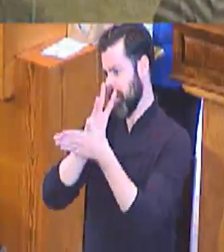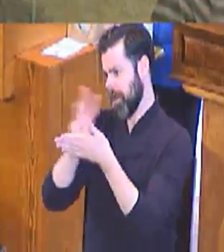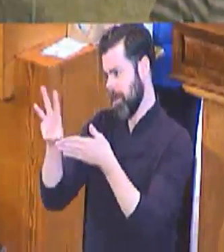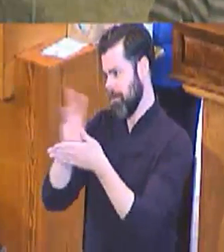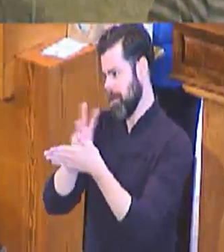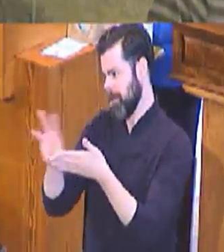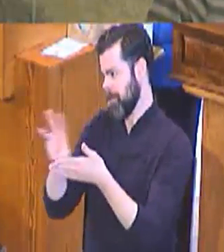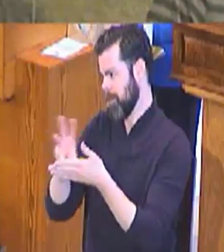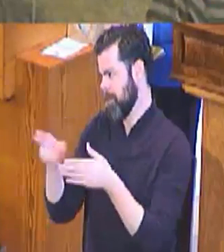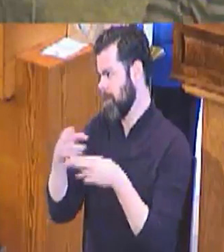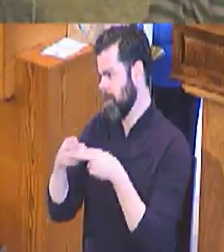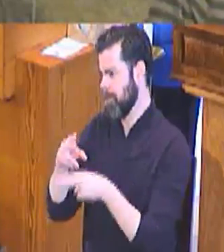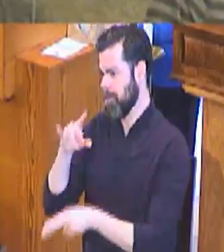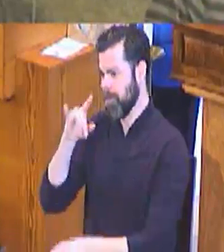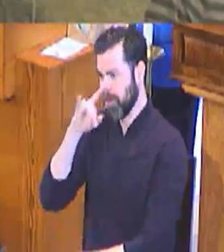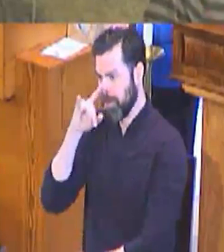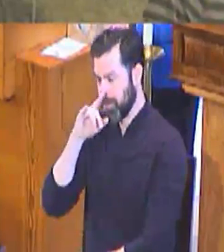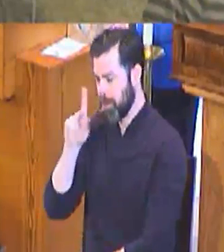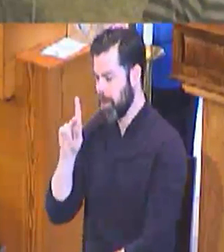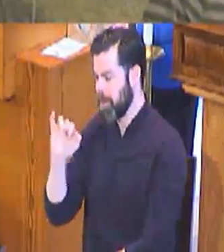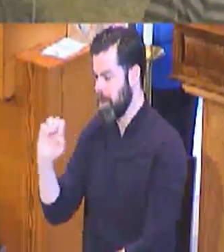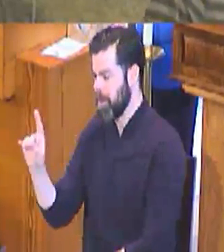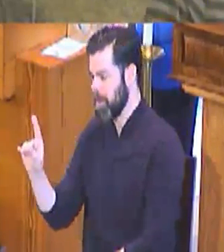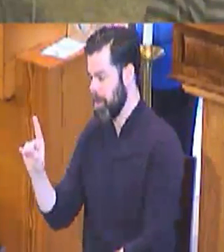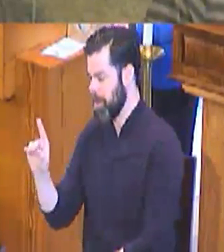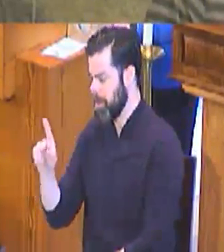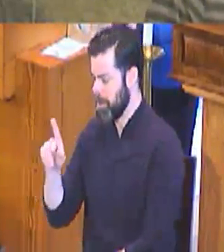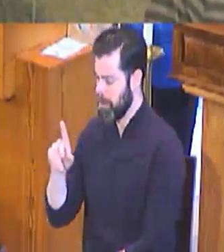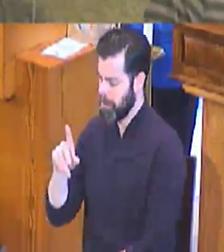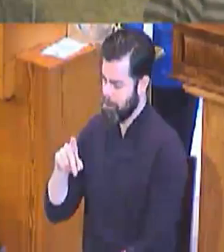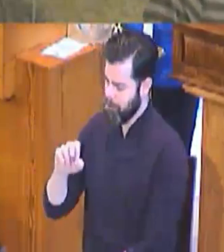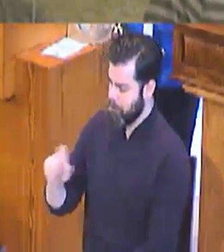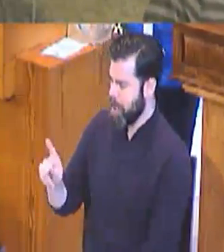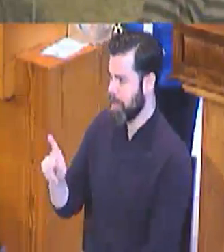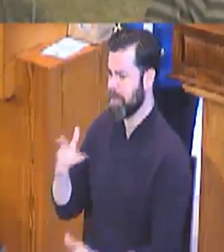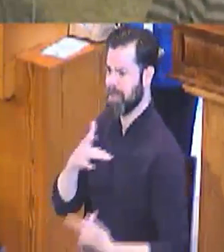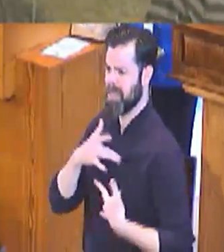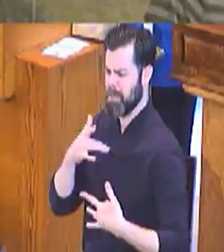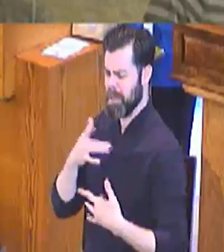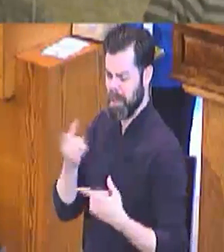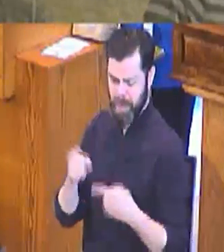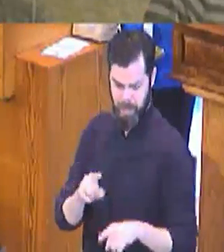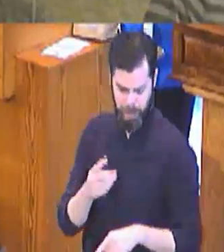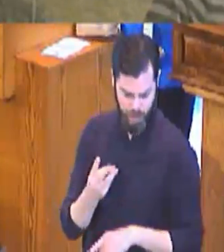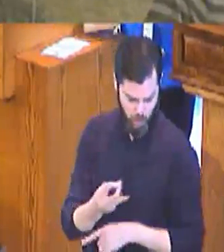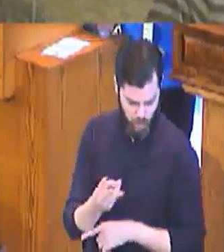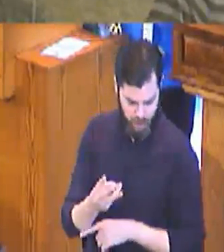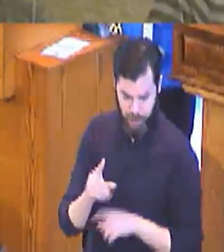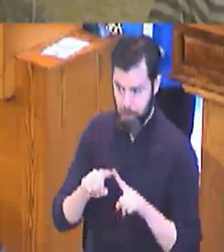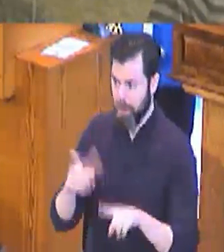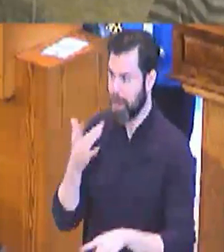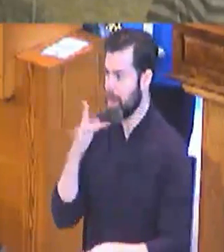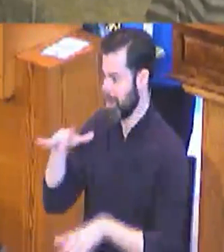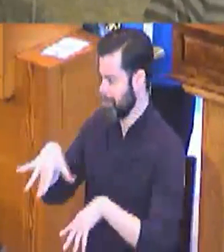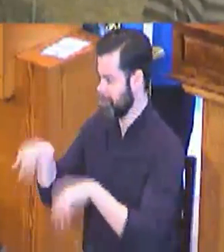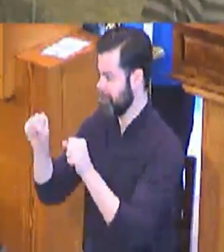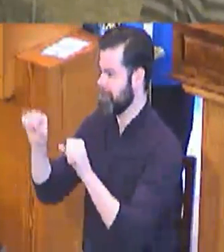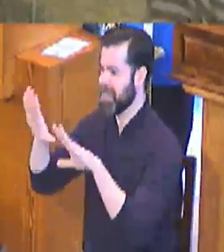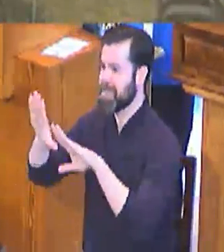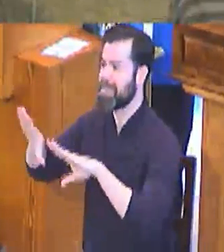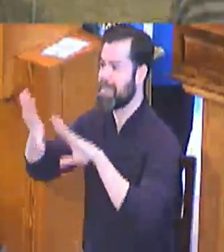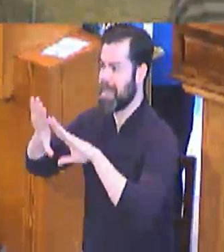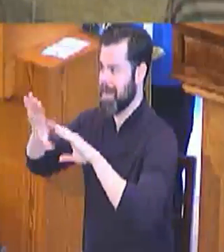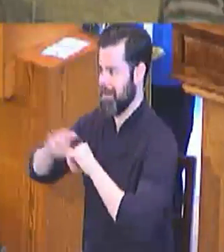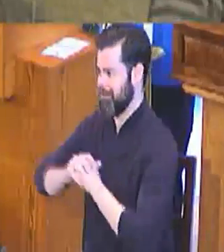pack. And usually it's done on Wednesdays, but we were lucky enough to be able to do it on Sunday.